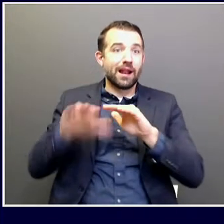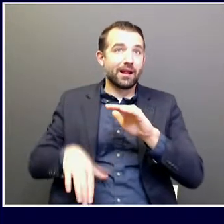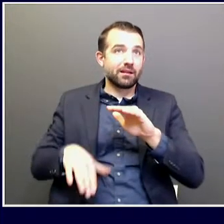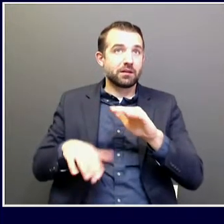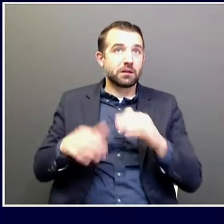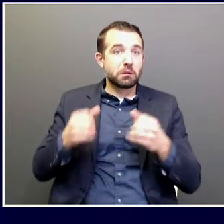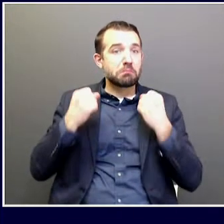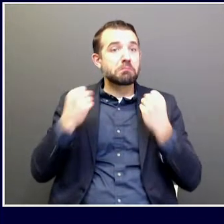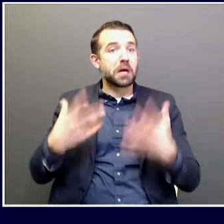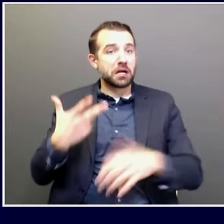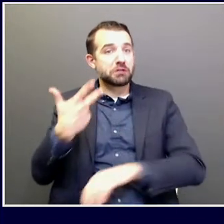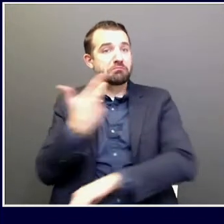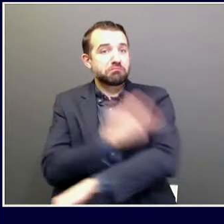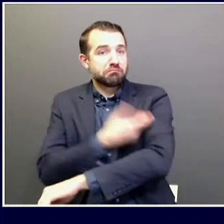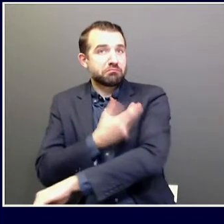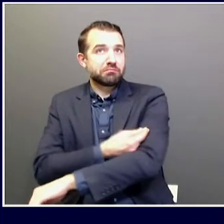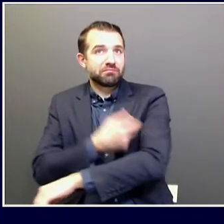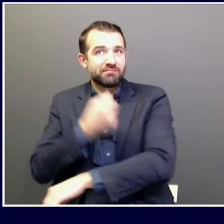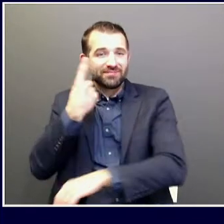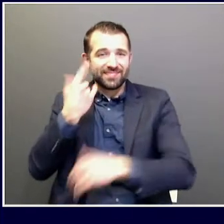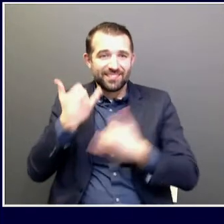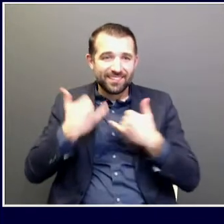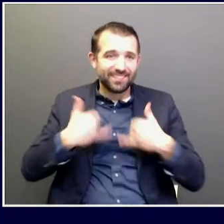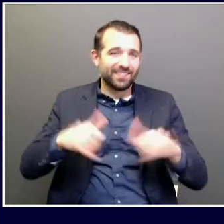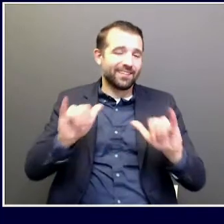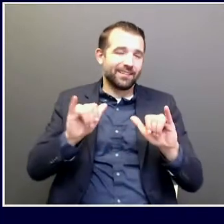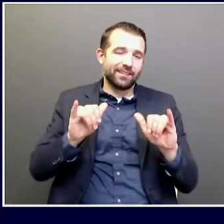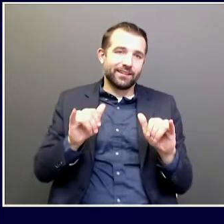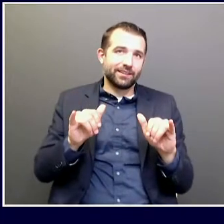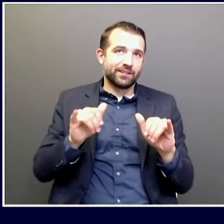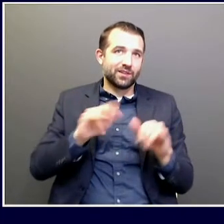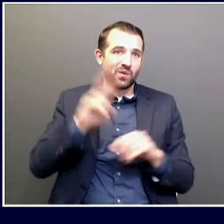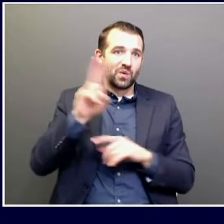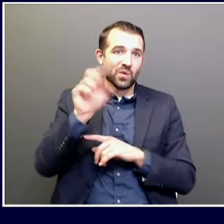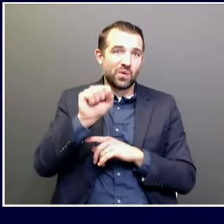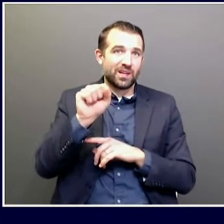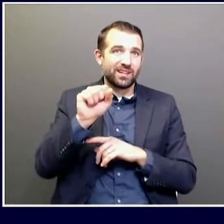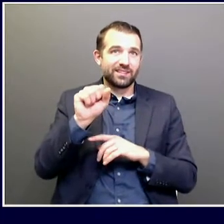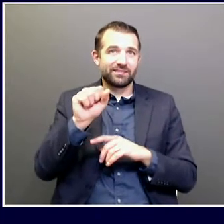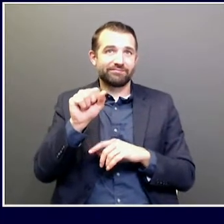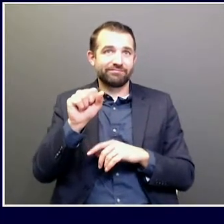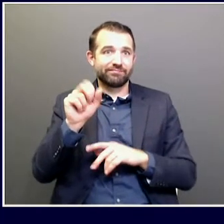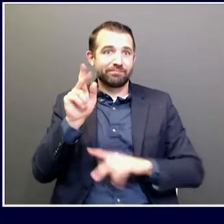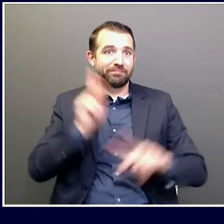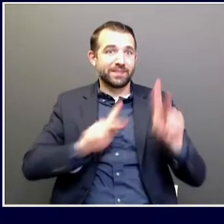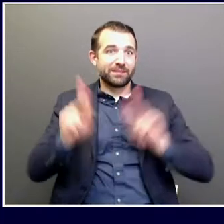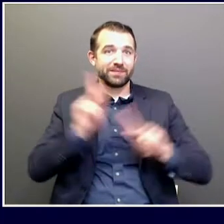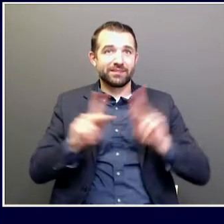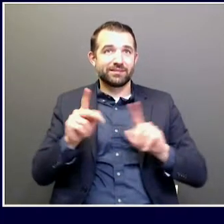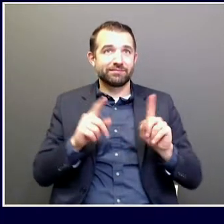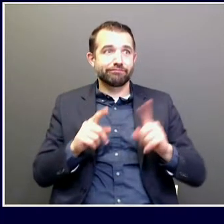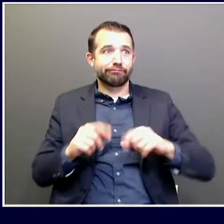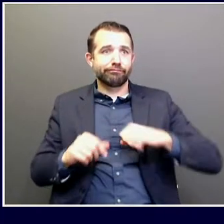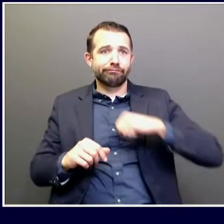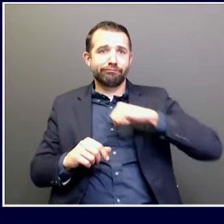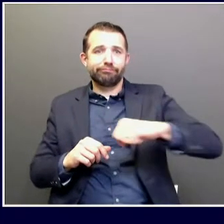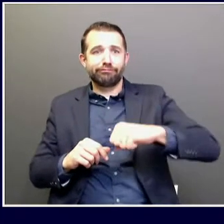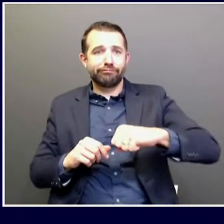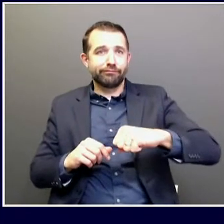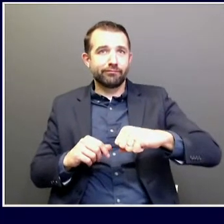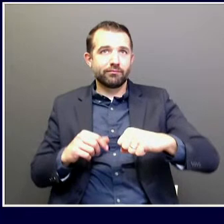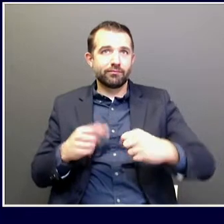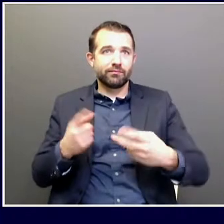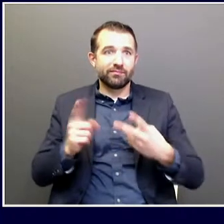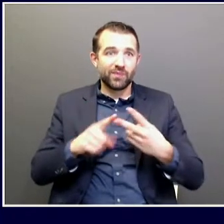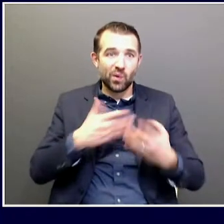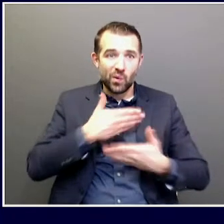there's still, nationwide, there's that gap of people who, for whatever reason, are not vaccinated.